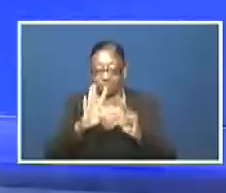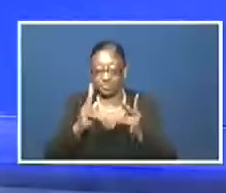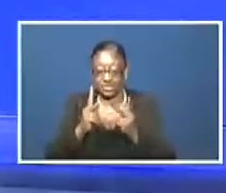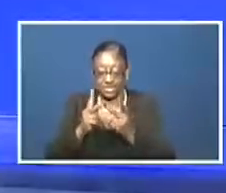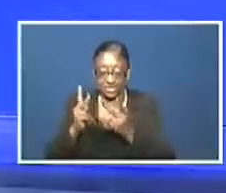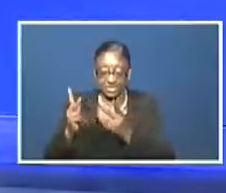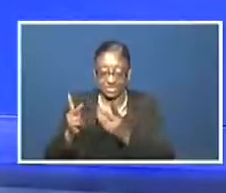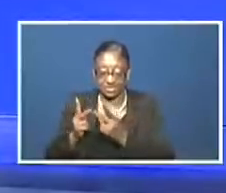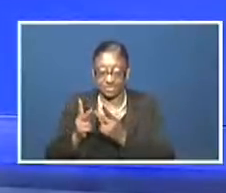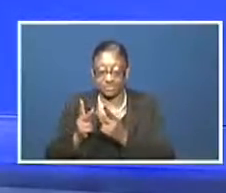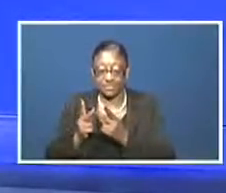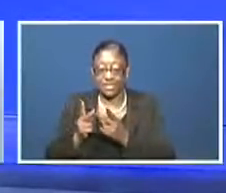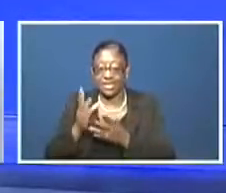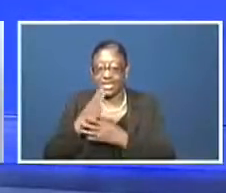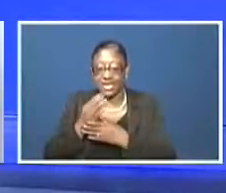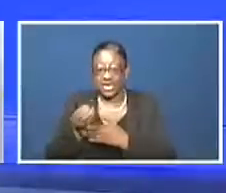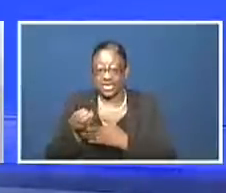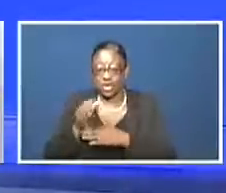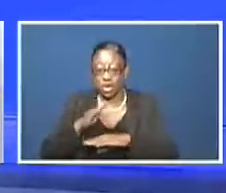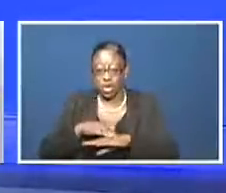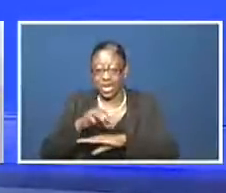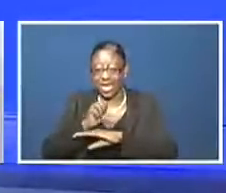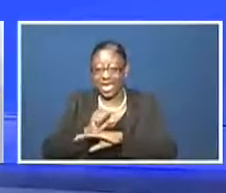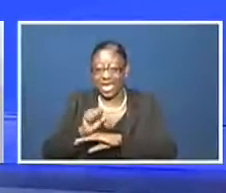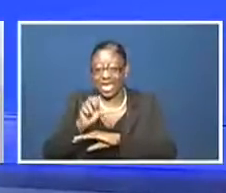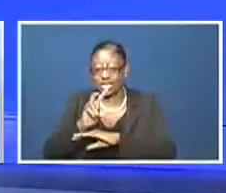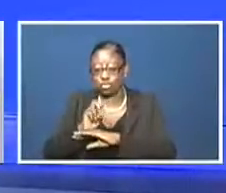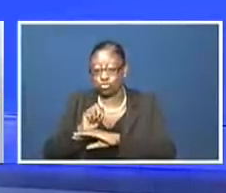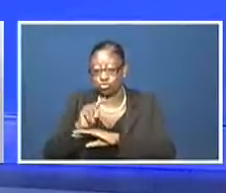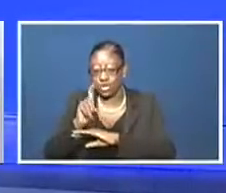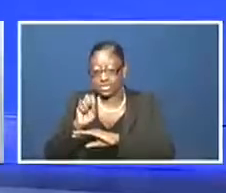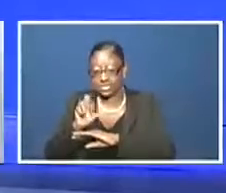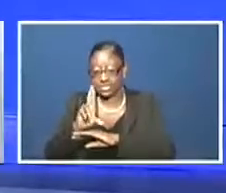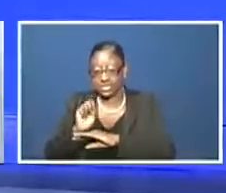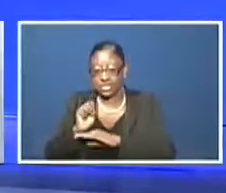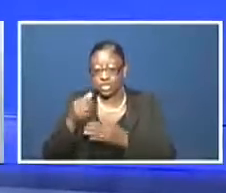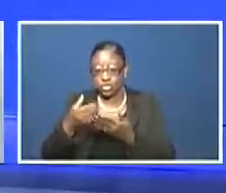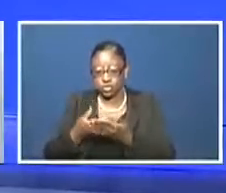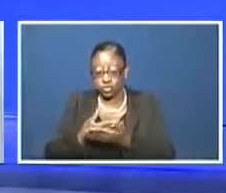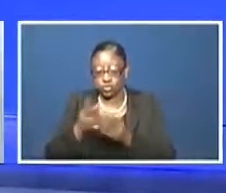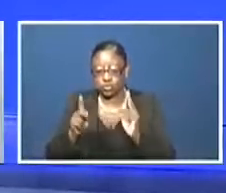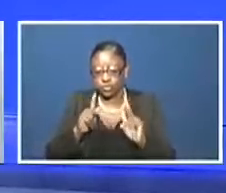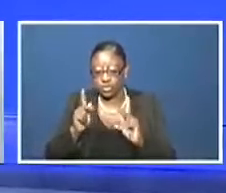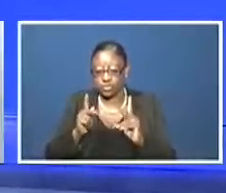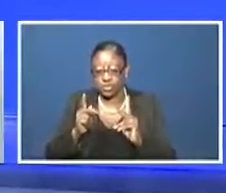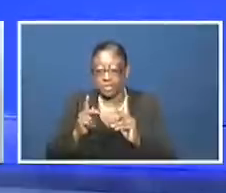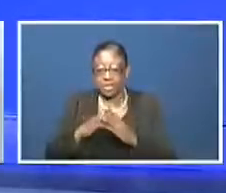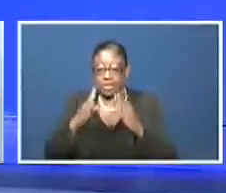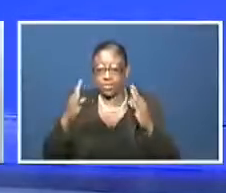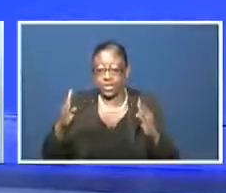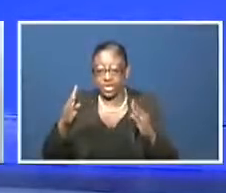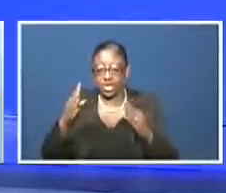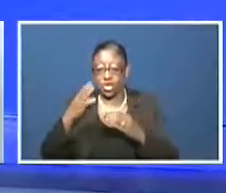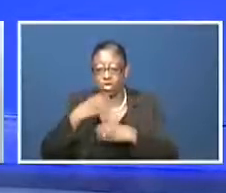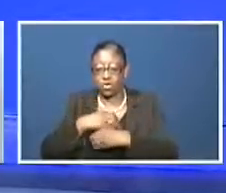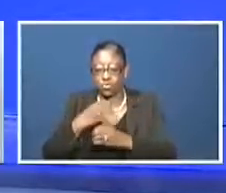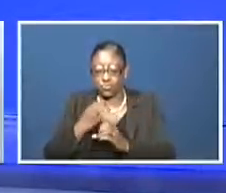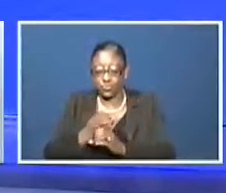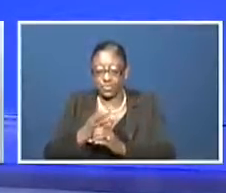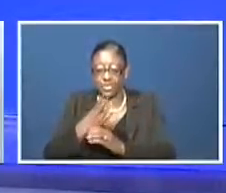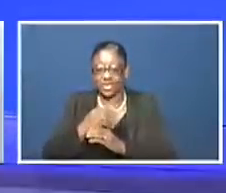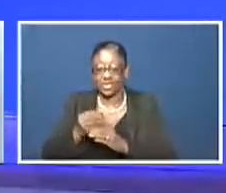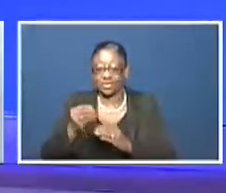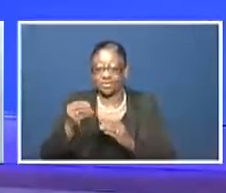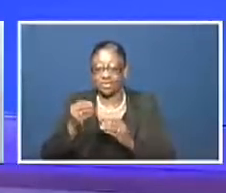to locals. And on Andros, the trend is creating a new wave of entrepreneurs big on creativity and